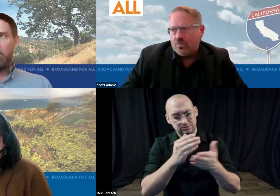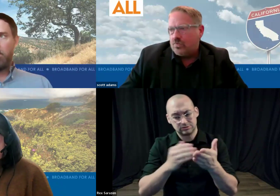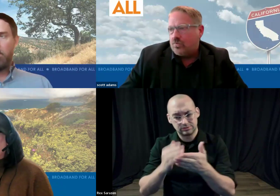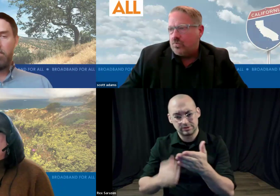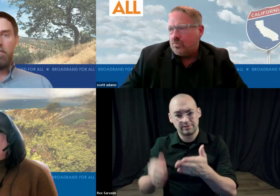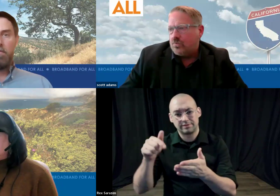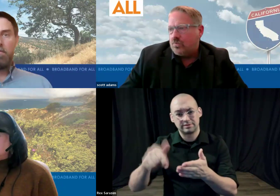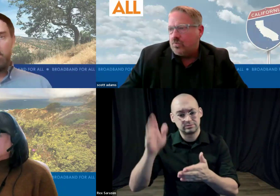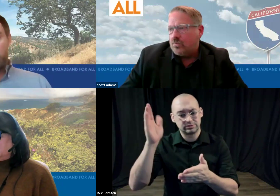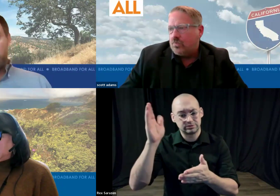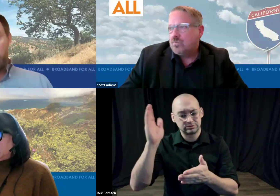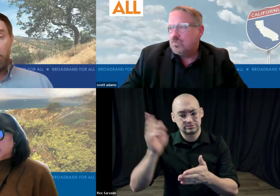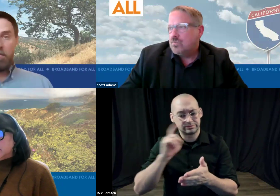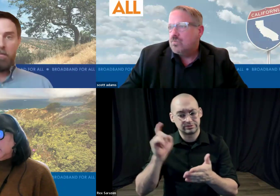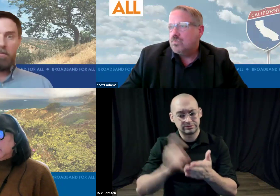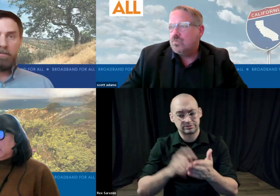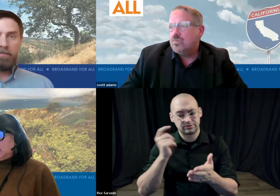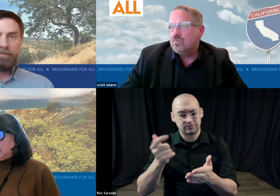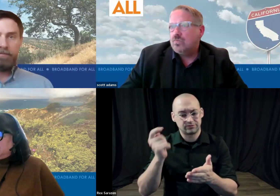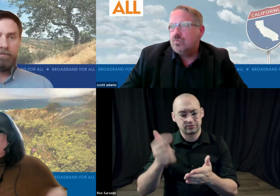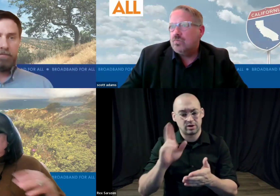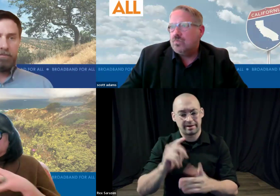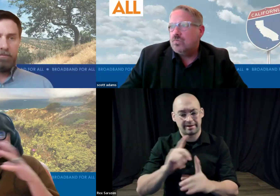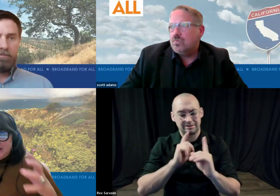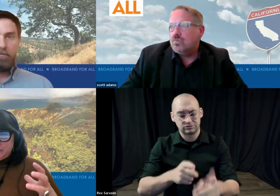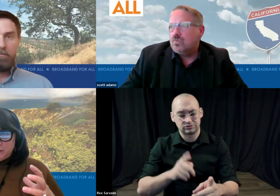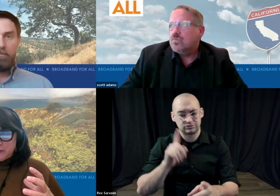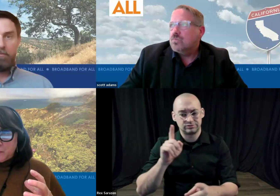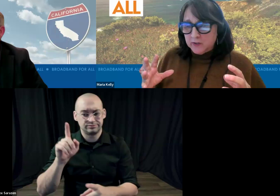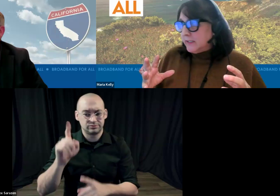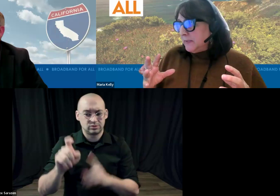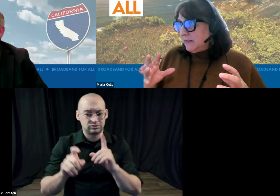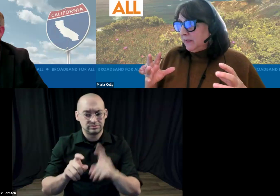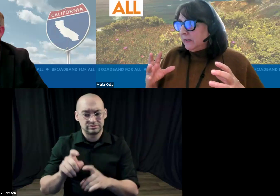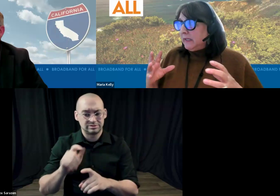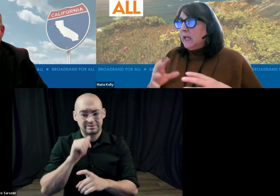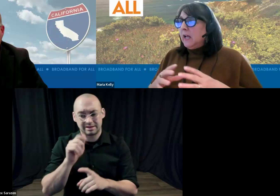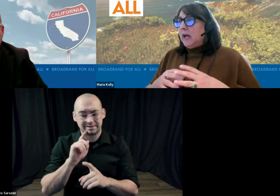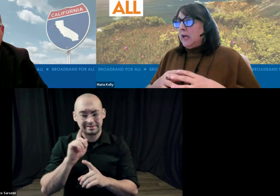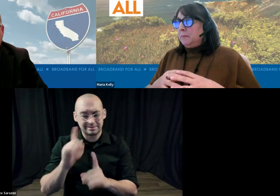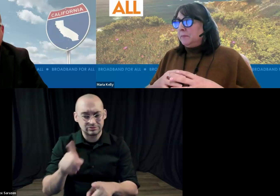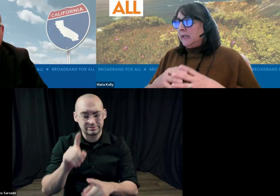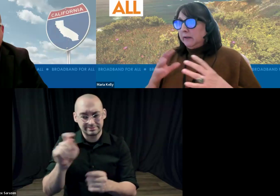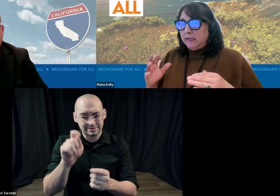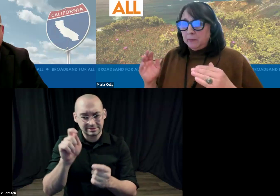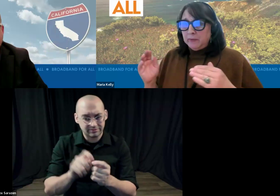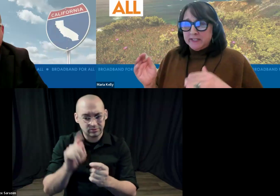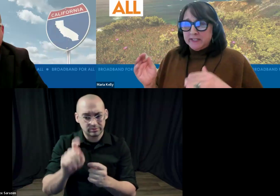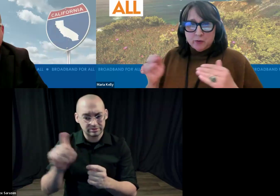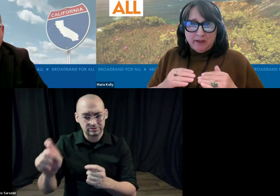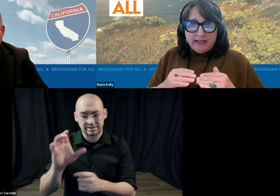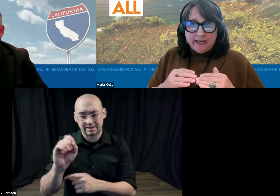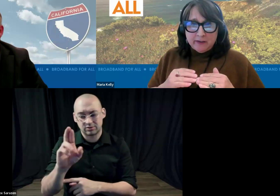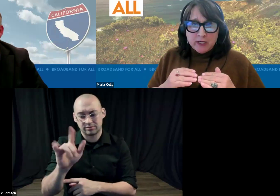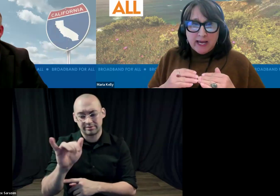this presentation, acknowledging there's a couple unanswered, we haven't answered your question specifically. Carolina, we